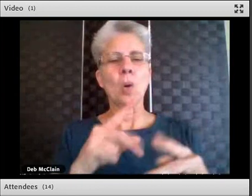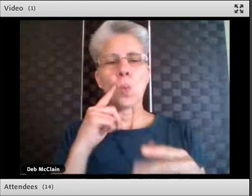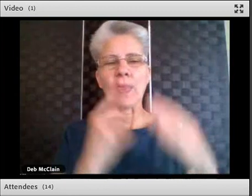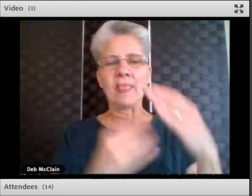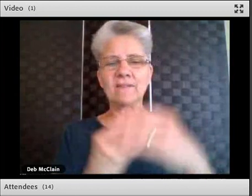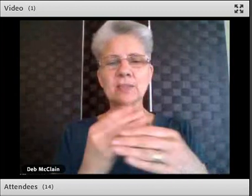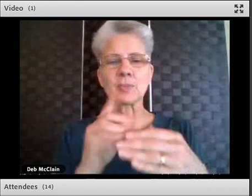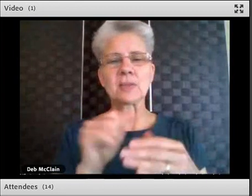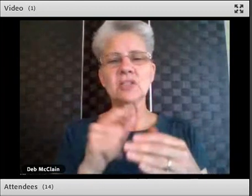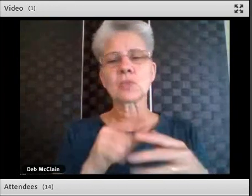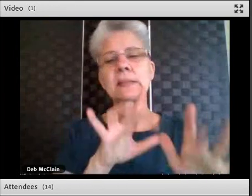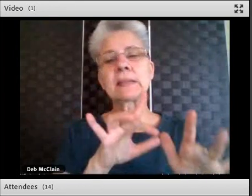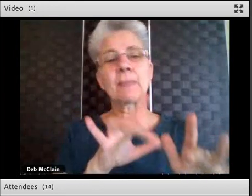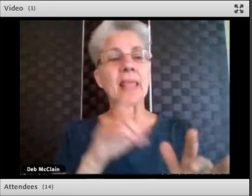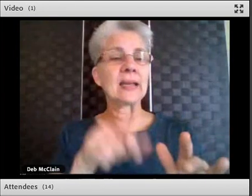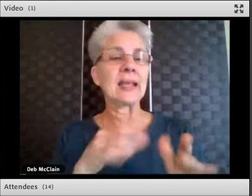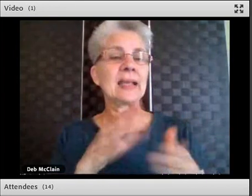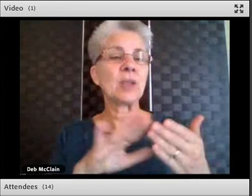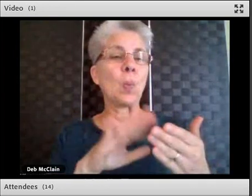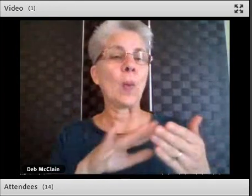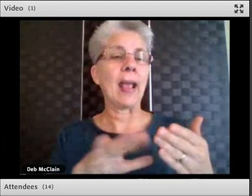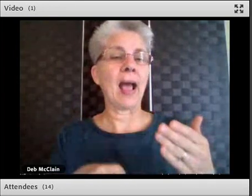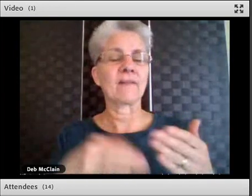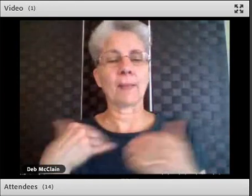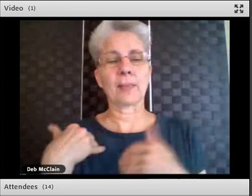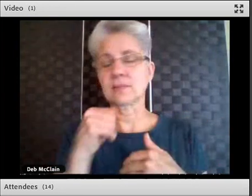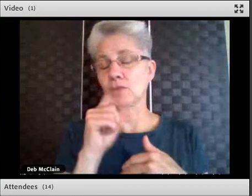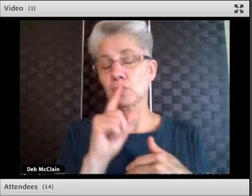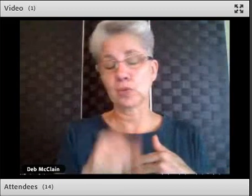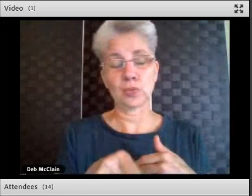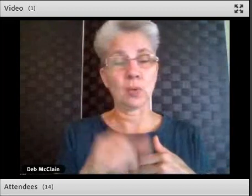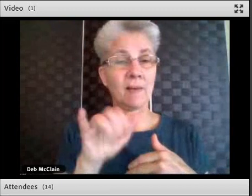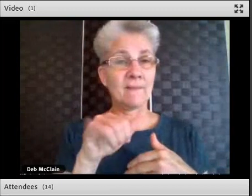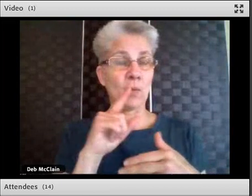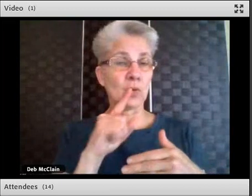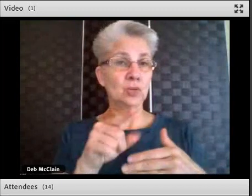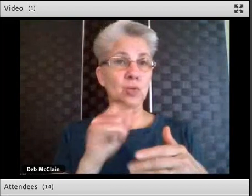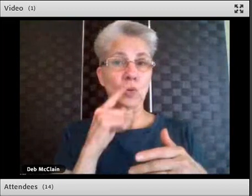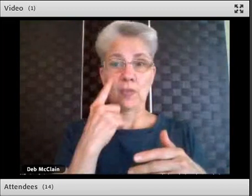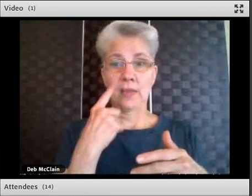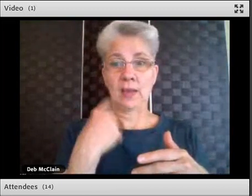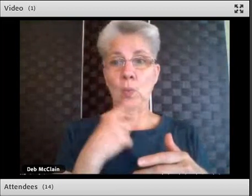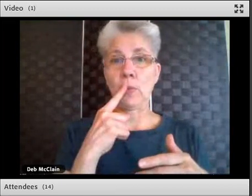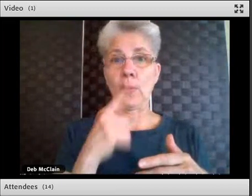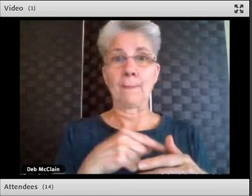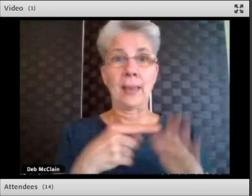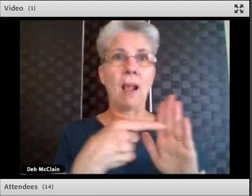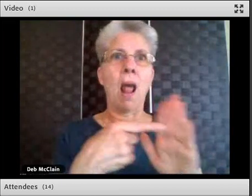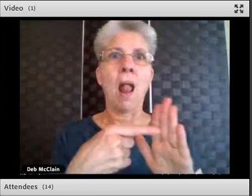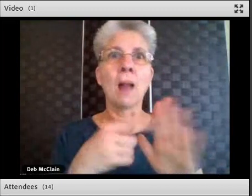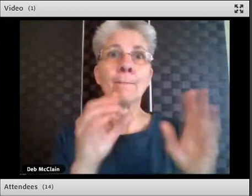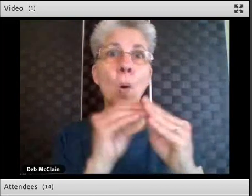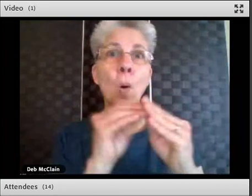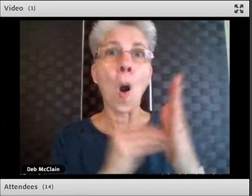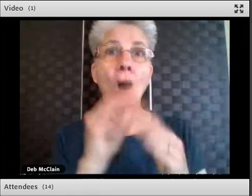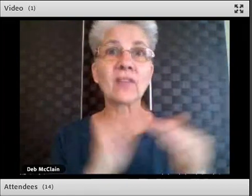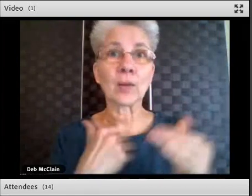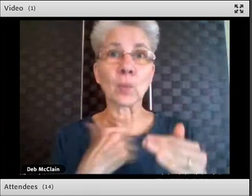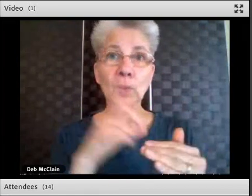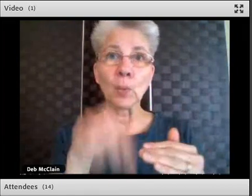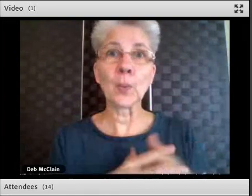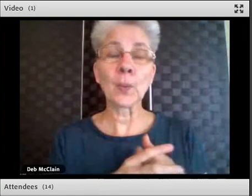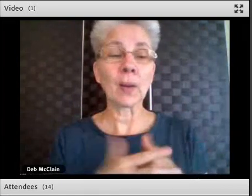disabilities just want sympathy and an easy way out of obligations. Not true. If that were true, don't you think we would be revealing a lot more often than we are?